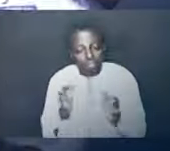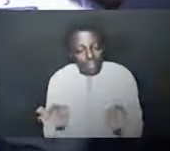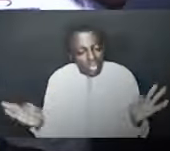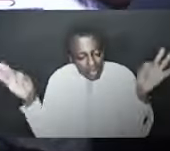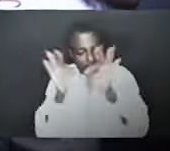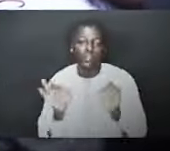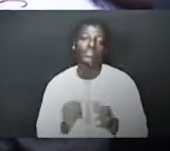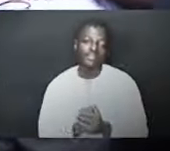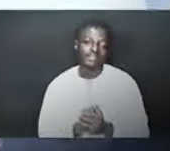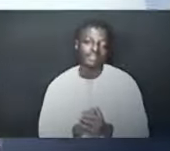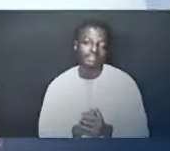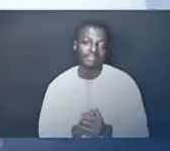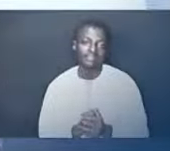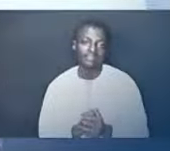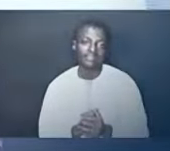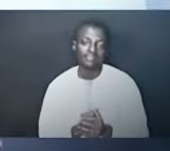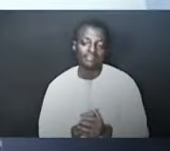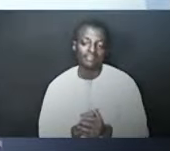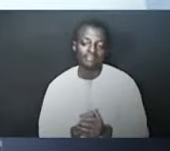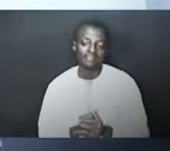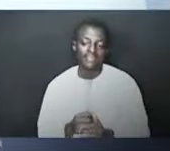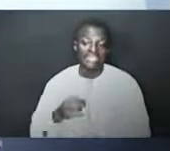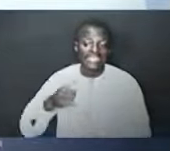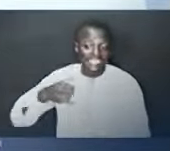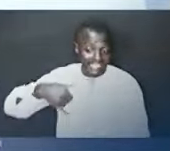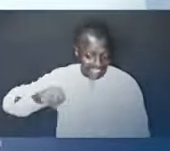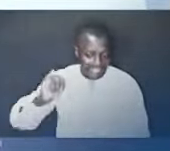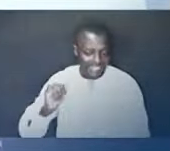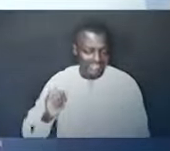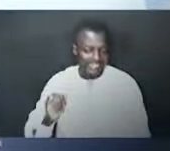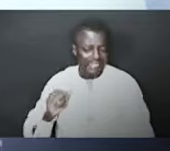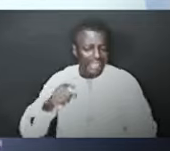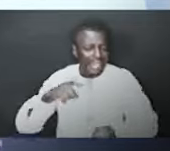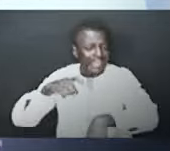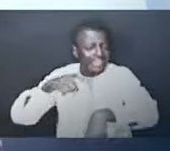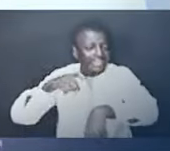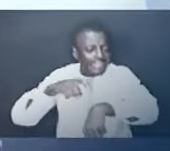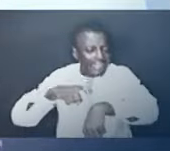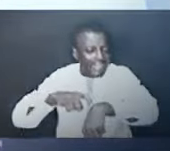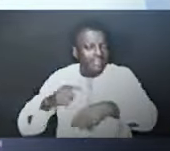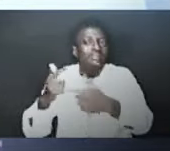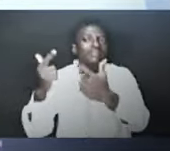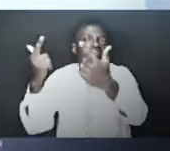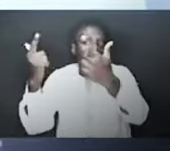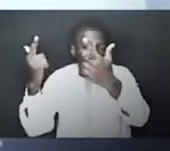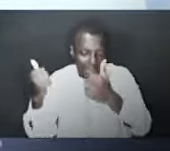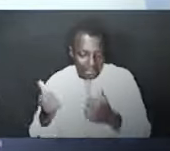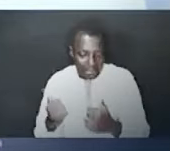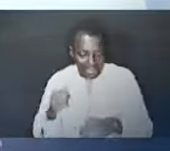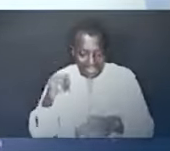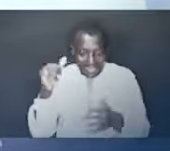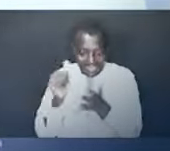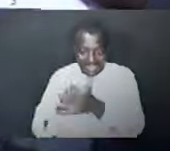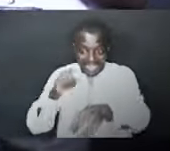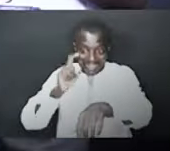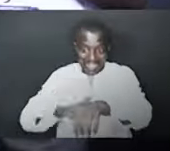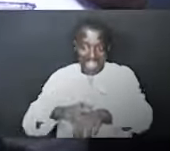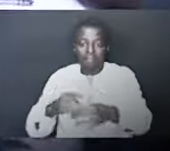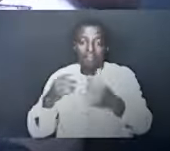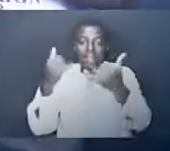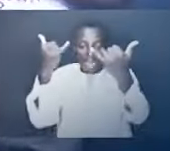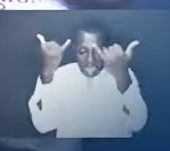statement. Yet, a time is coming and has now